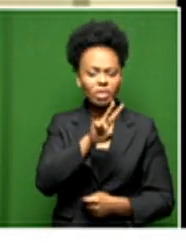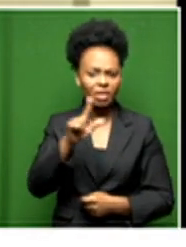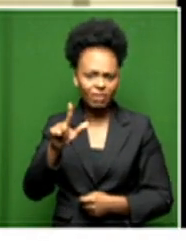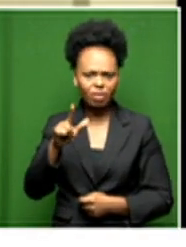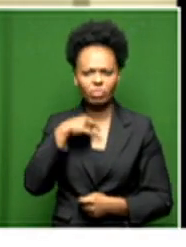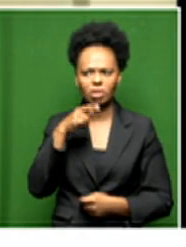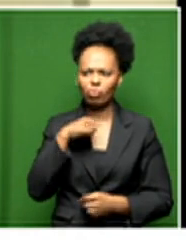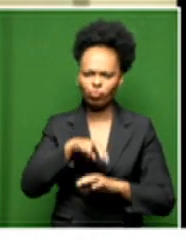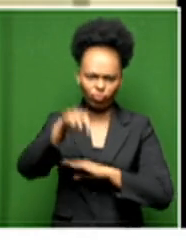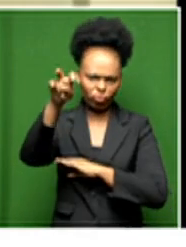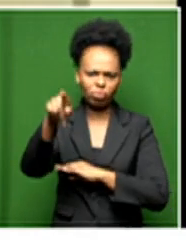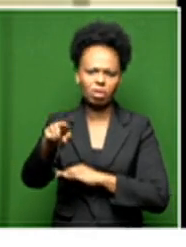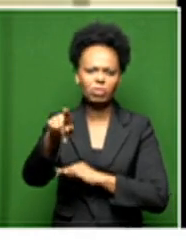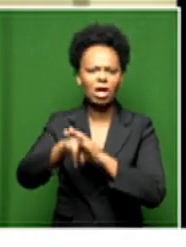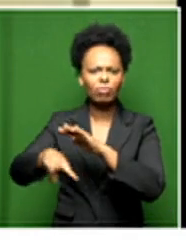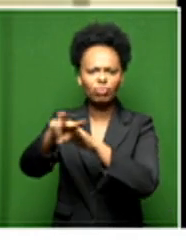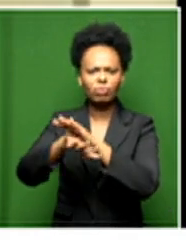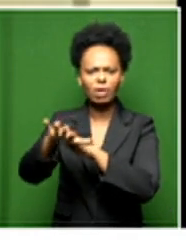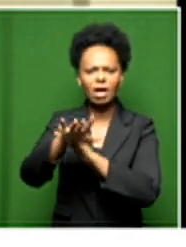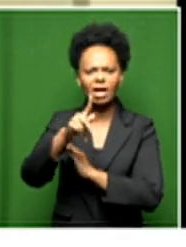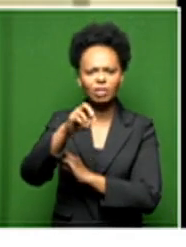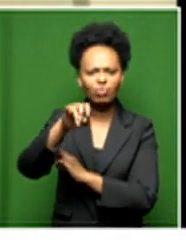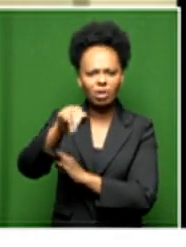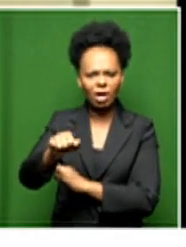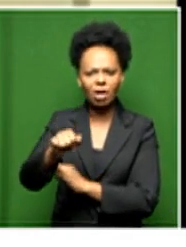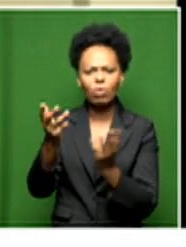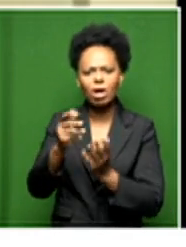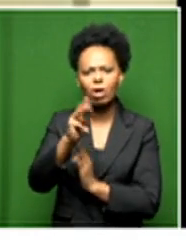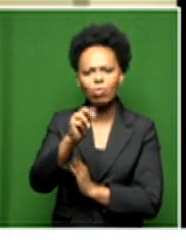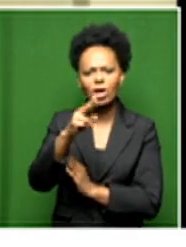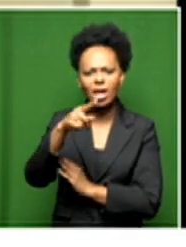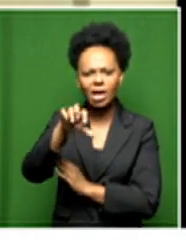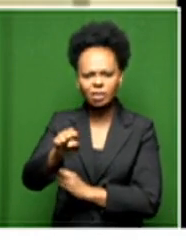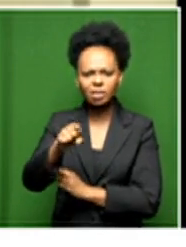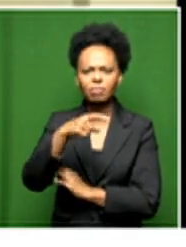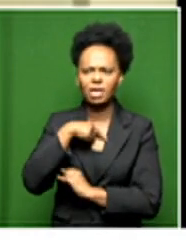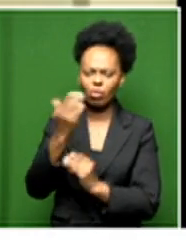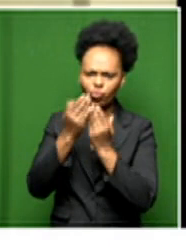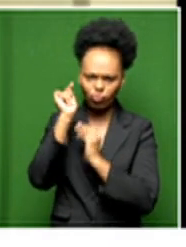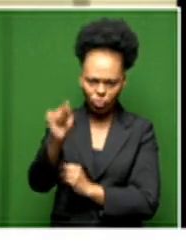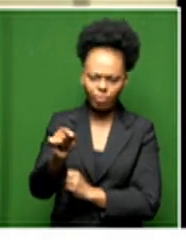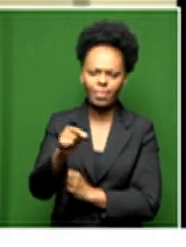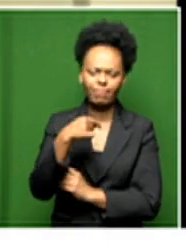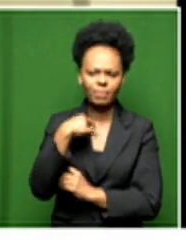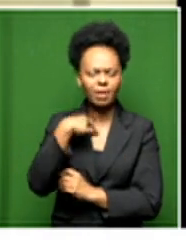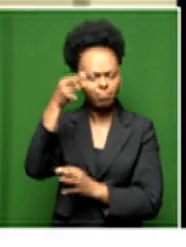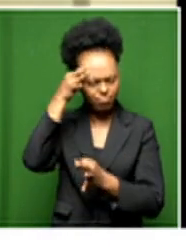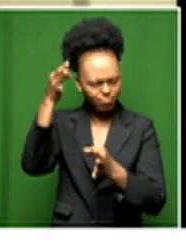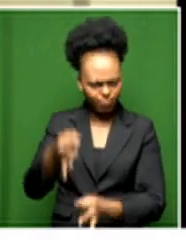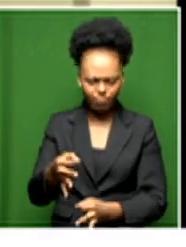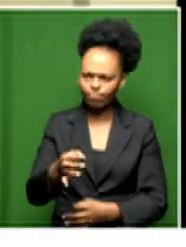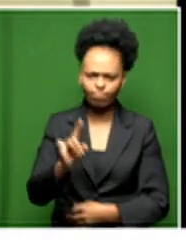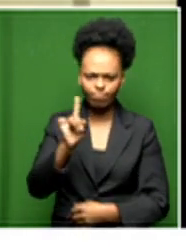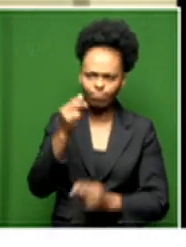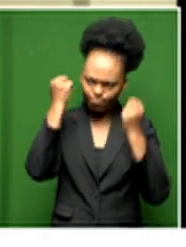and live in a village in Kashmir on a mountain in the Himalayas. And I taught at a school there. And it's only when I took that first step to try